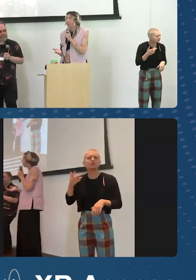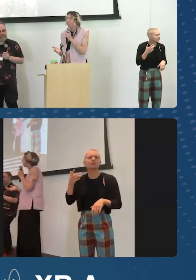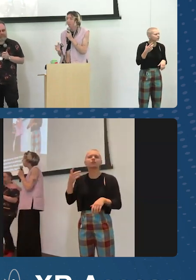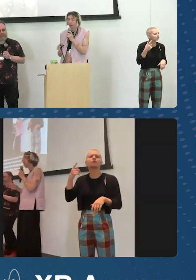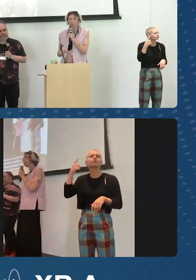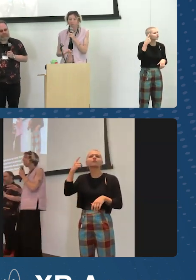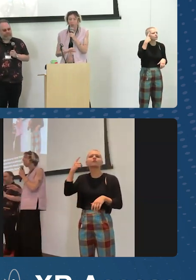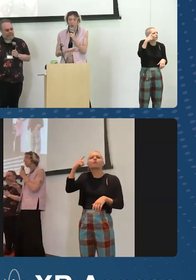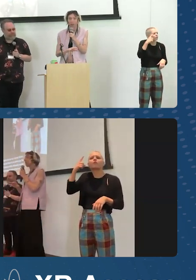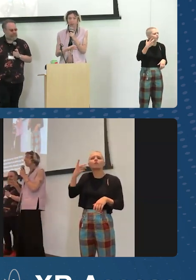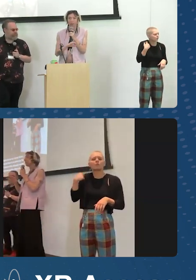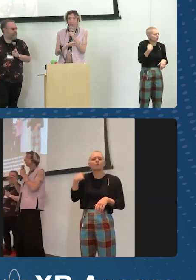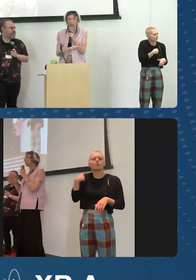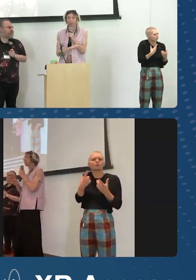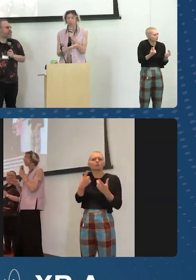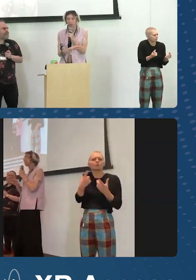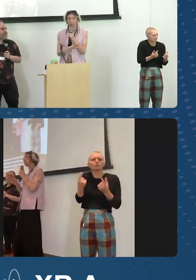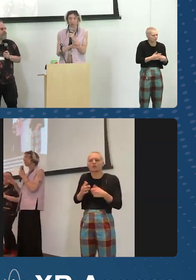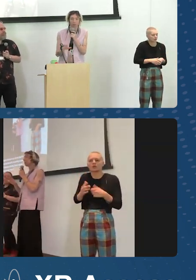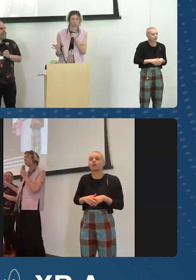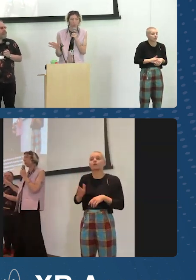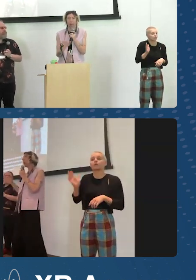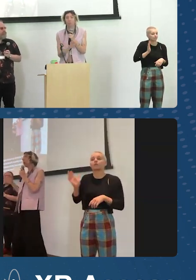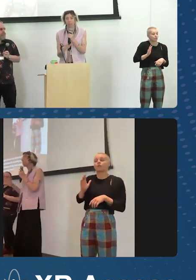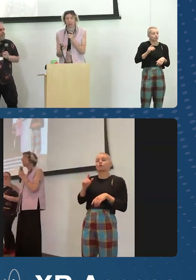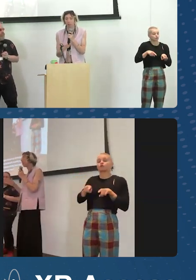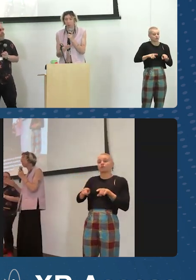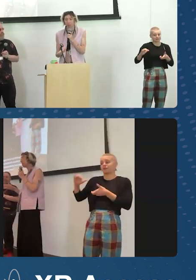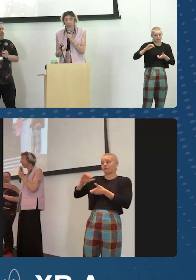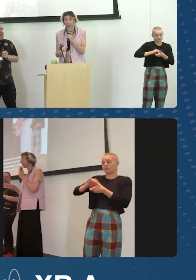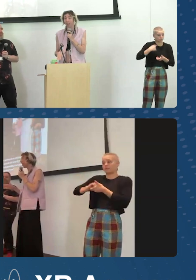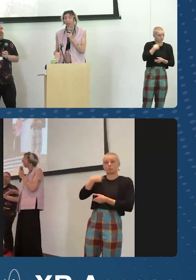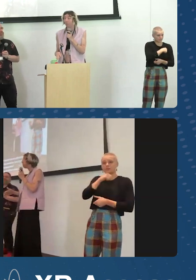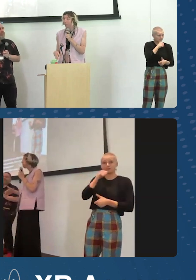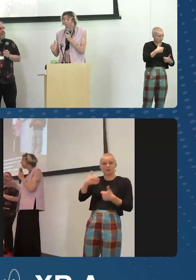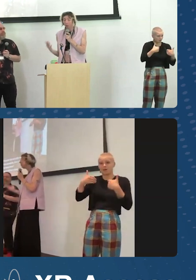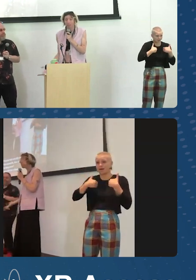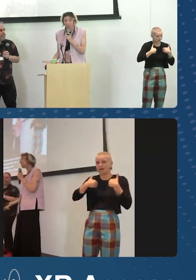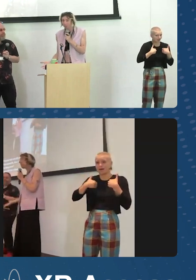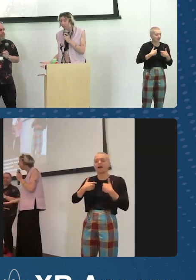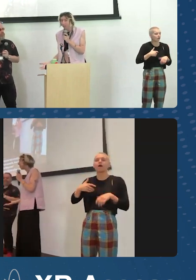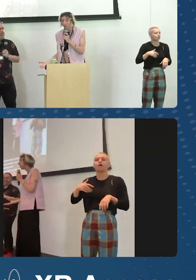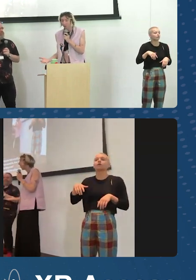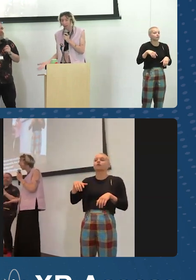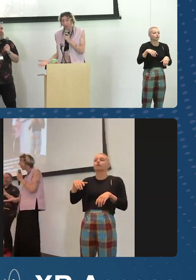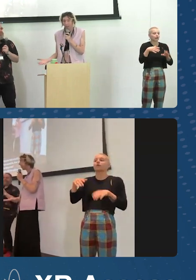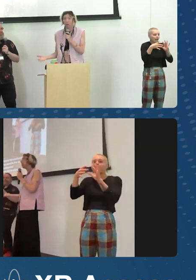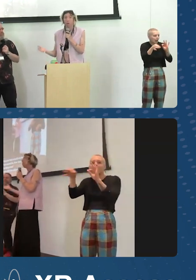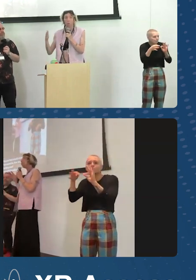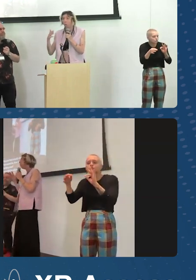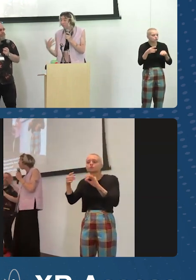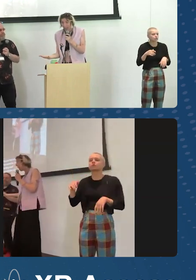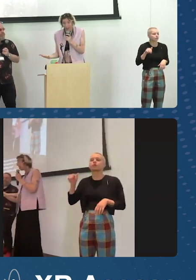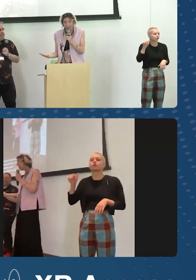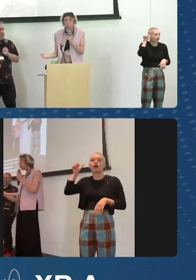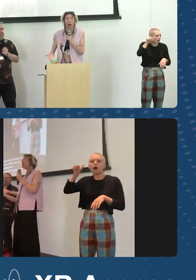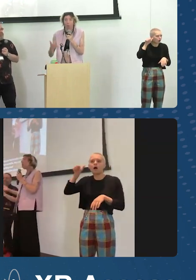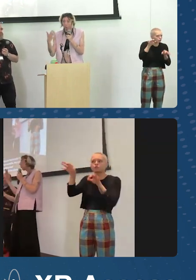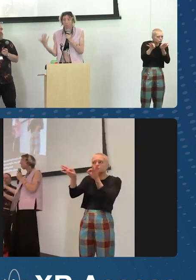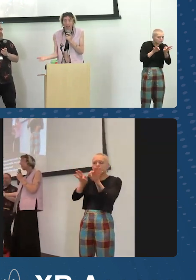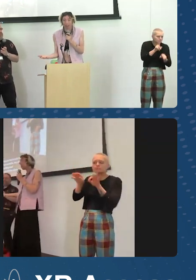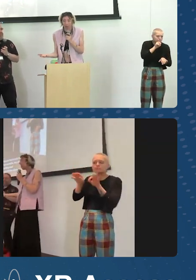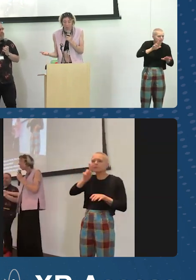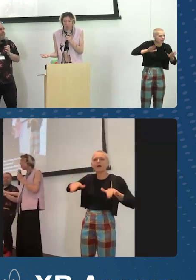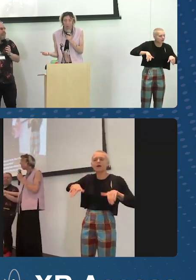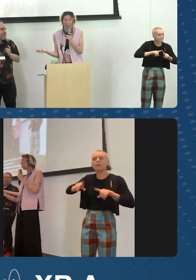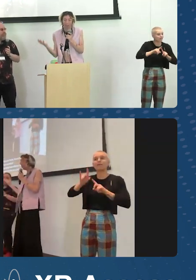not have time-coded sonic descriptions or captioning on New Art City. And we built the damn feature for Andy with Andy while